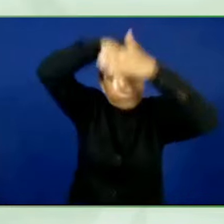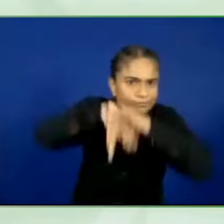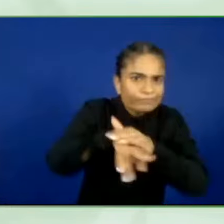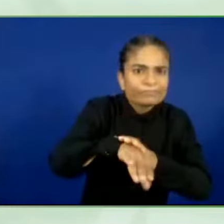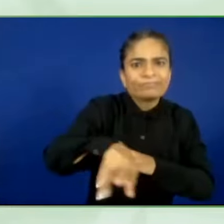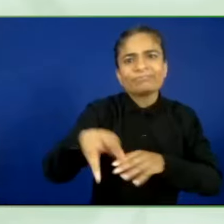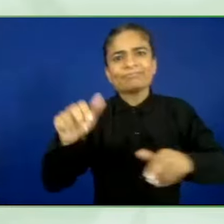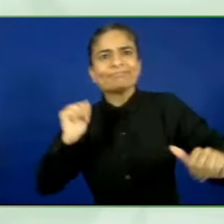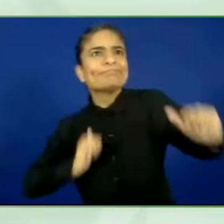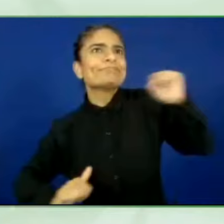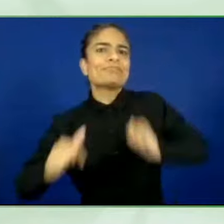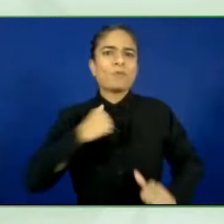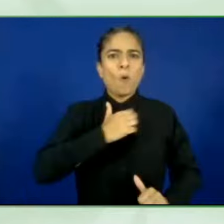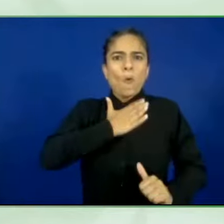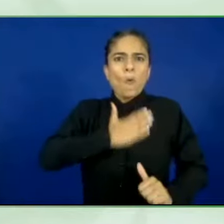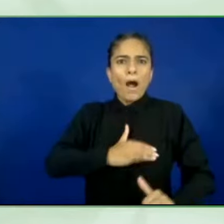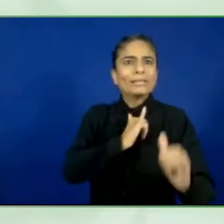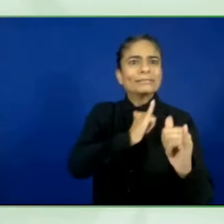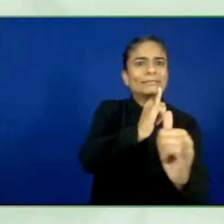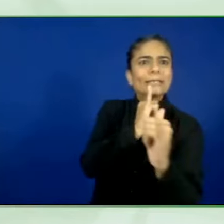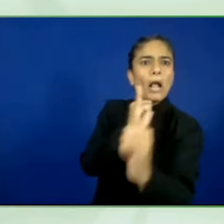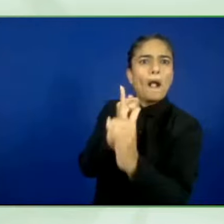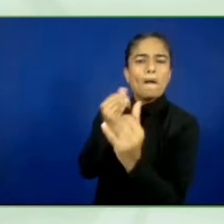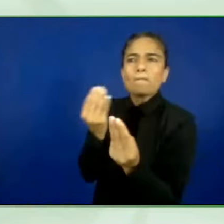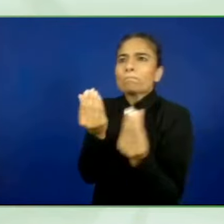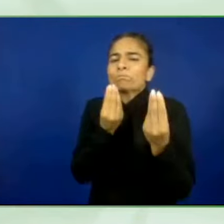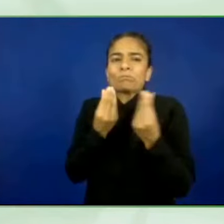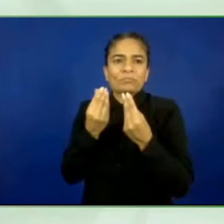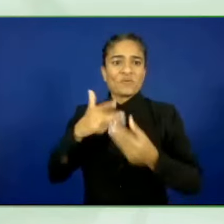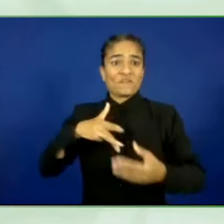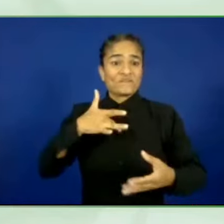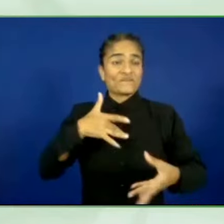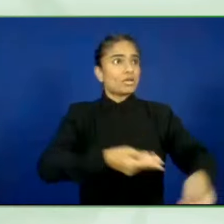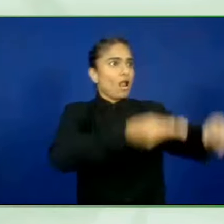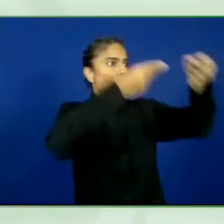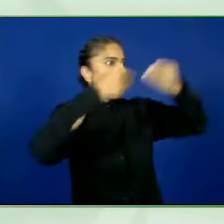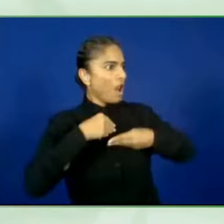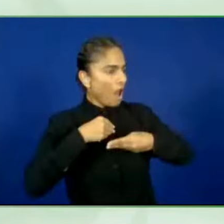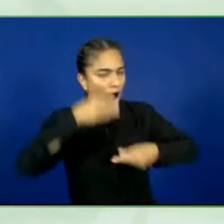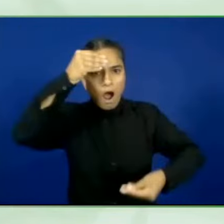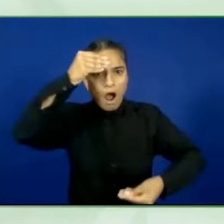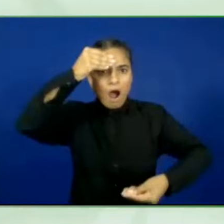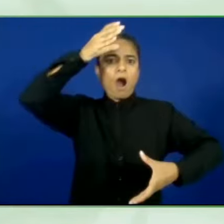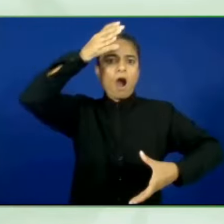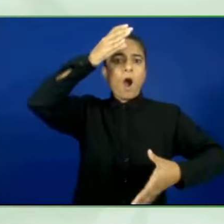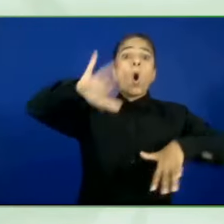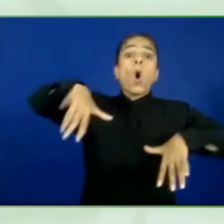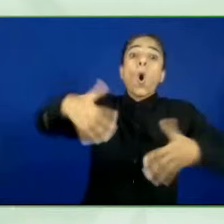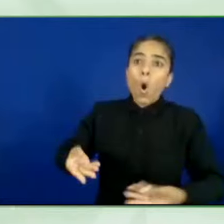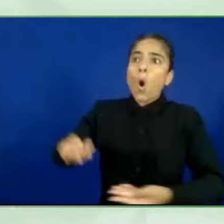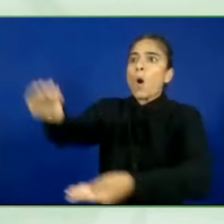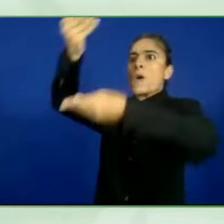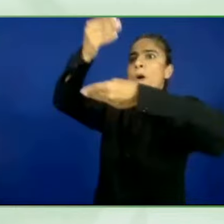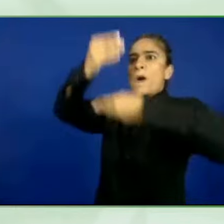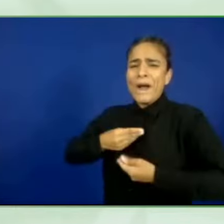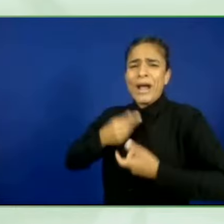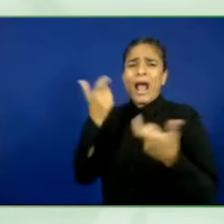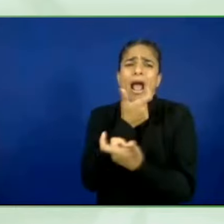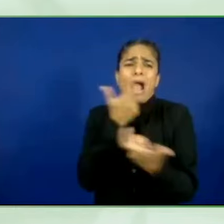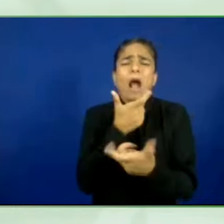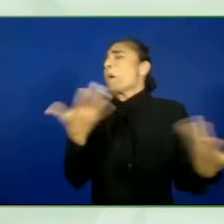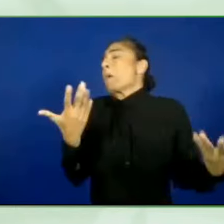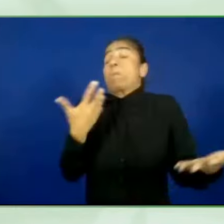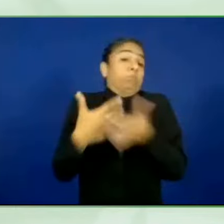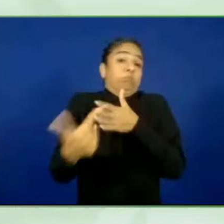educated or laughter or whatnot. And I went to St. John's. That's what it was called at the time. Now it's